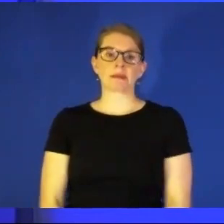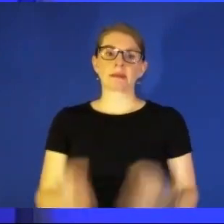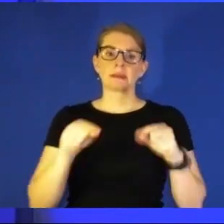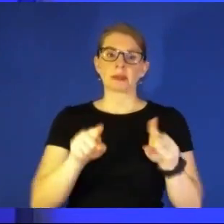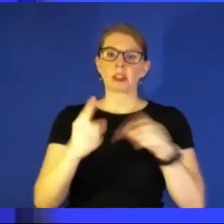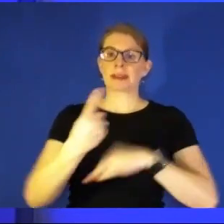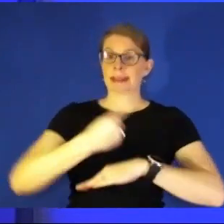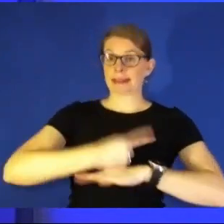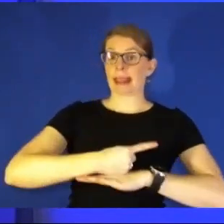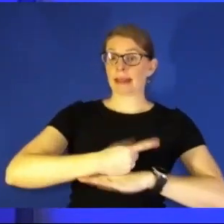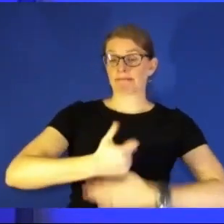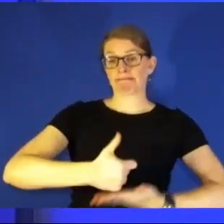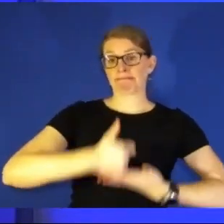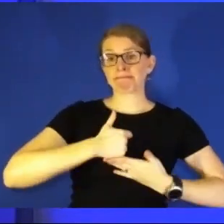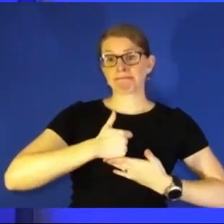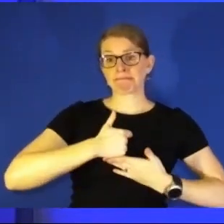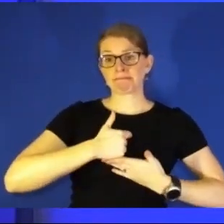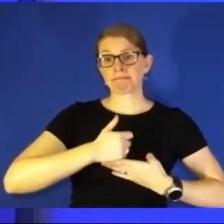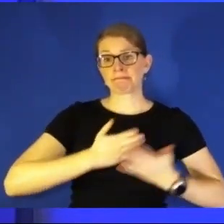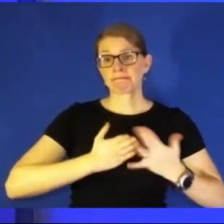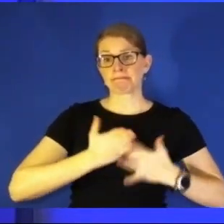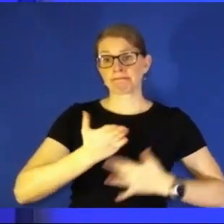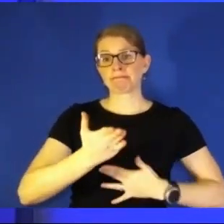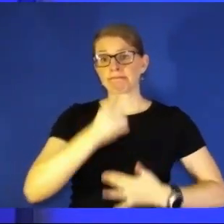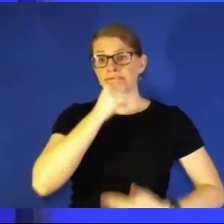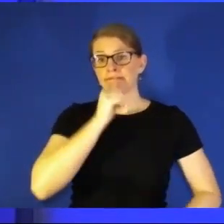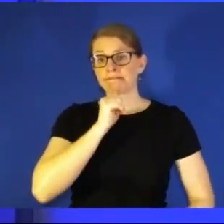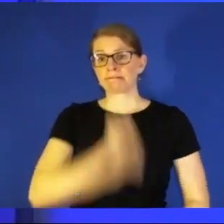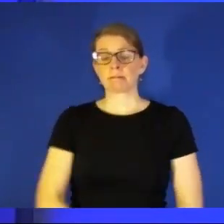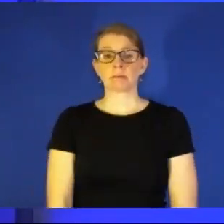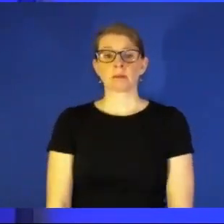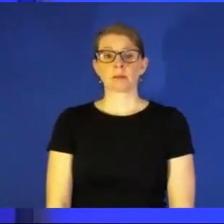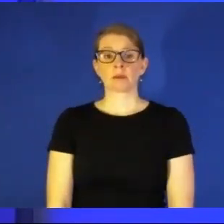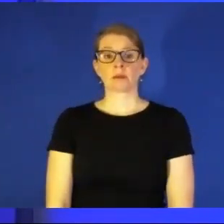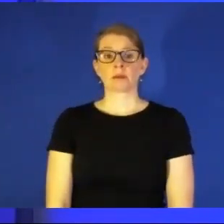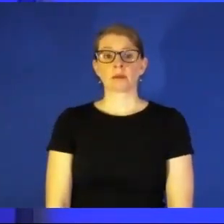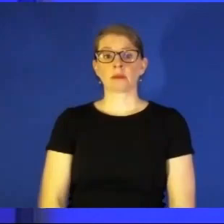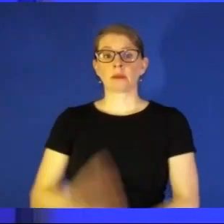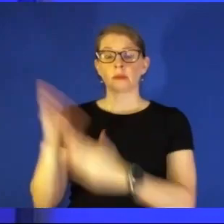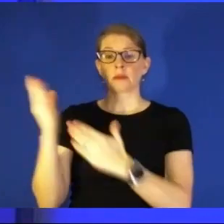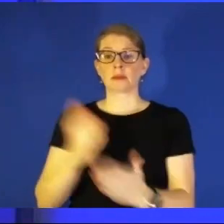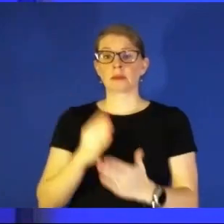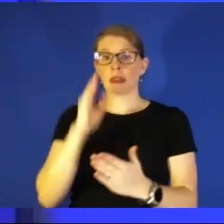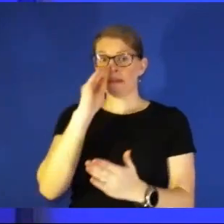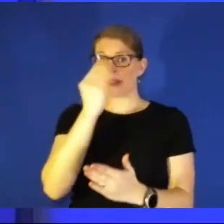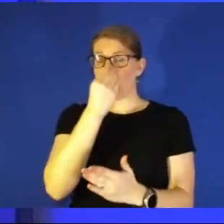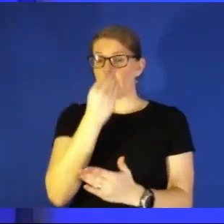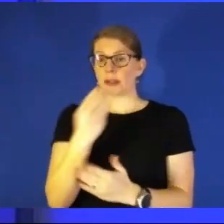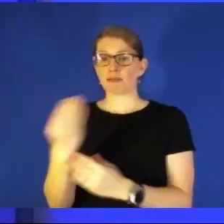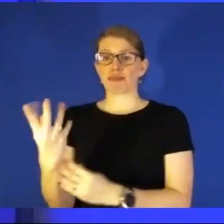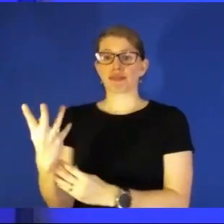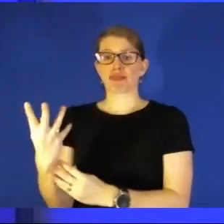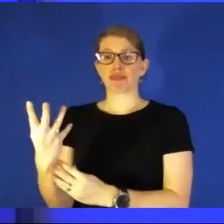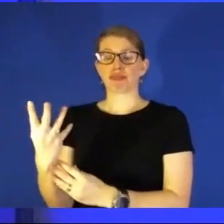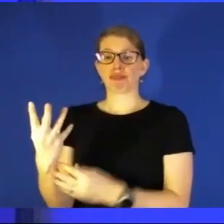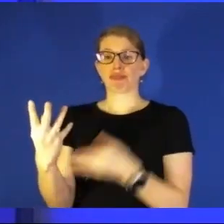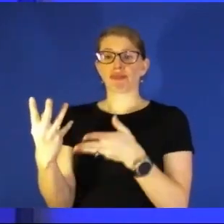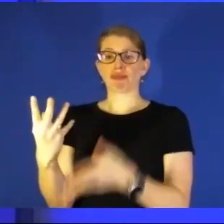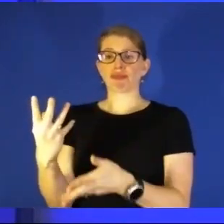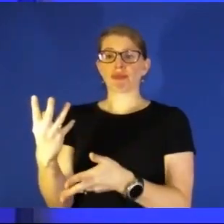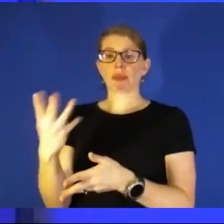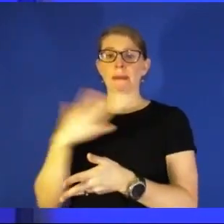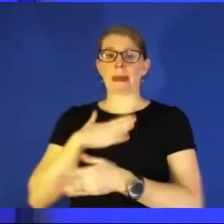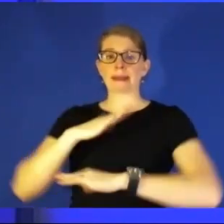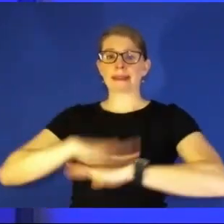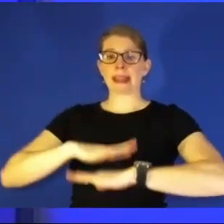helpful. I began to bring a fresh flower in daily, and so I had a flower sitting on my desk. Wow.